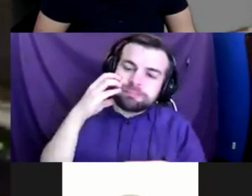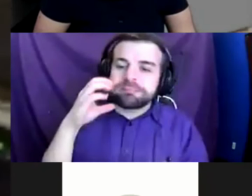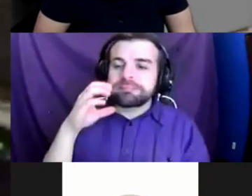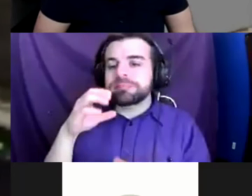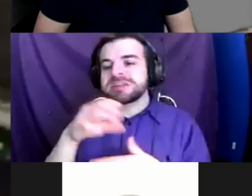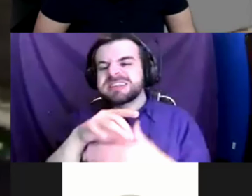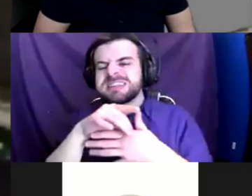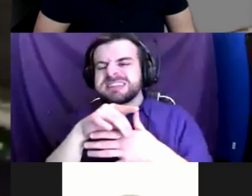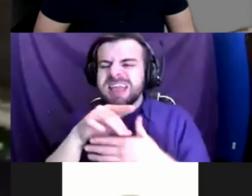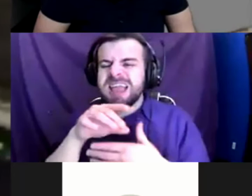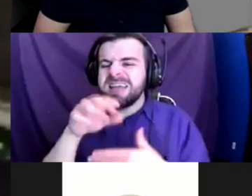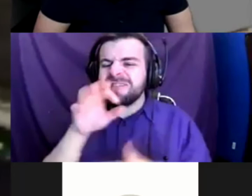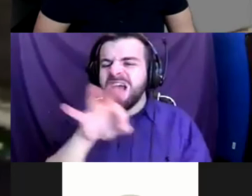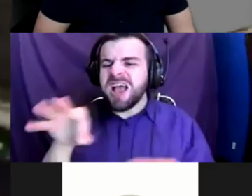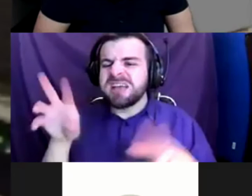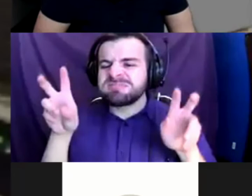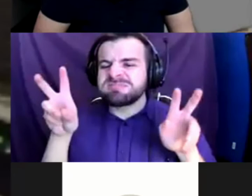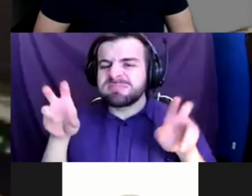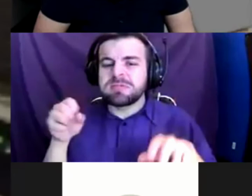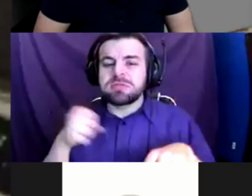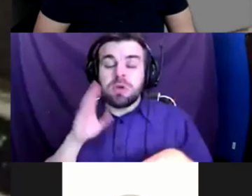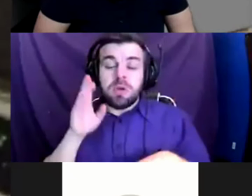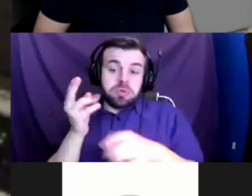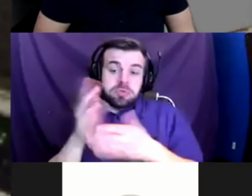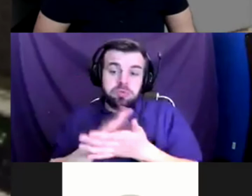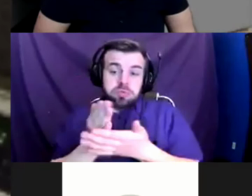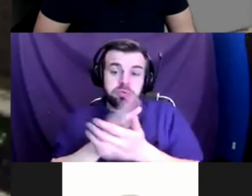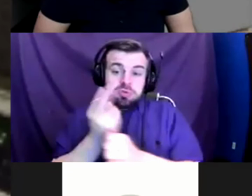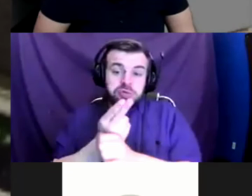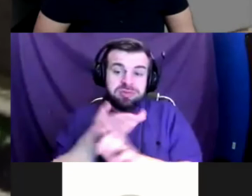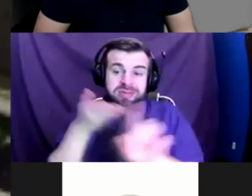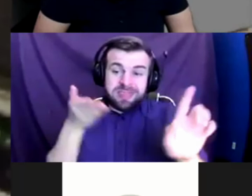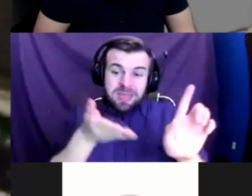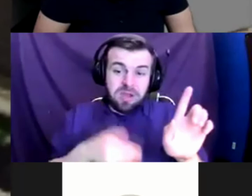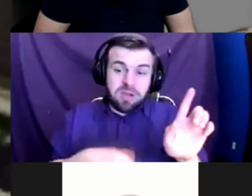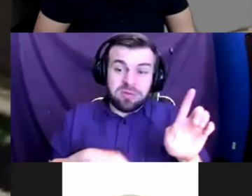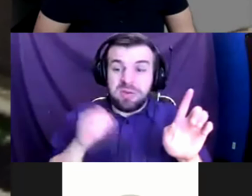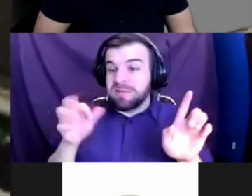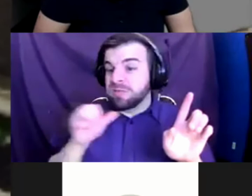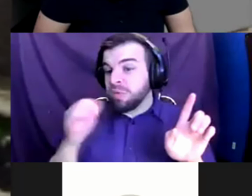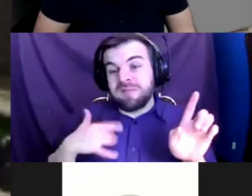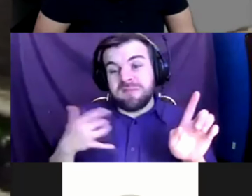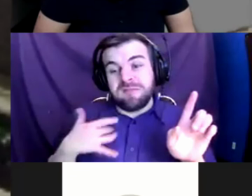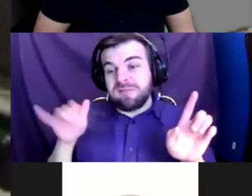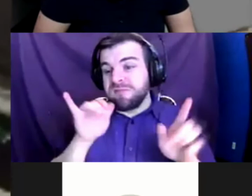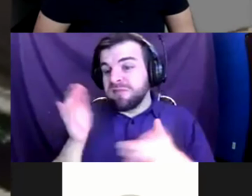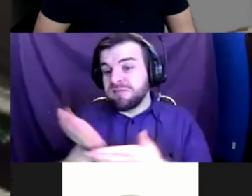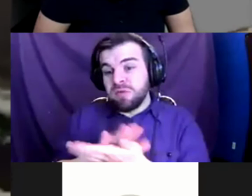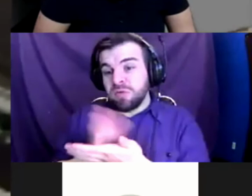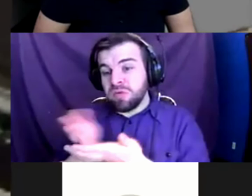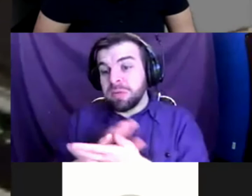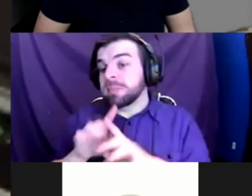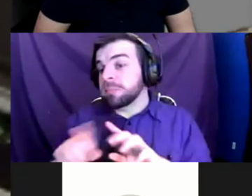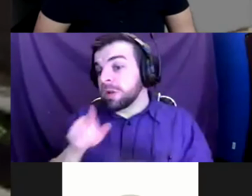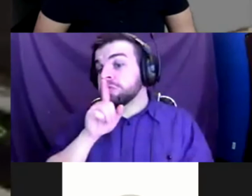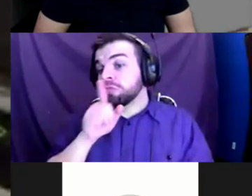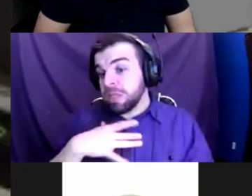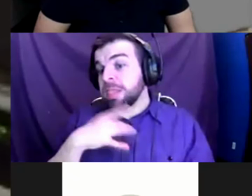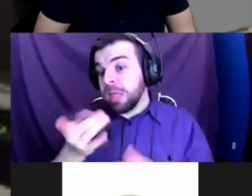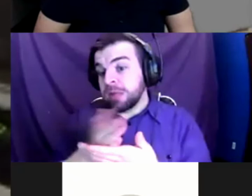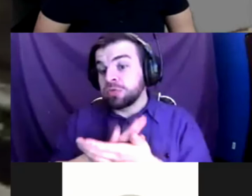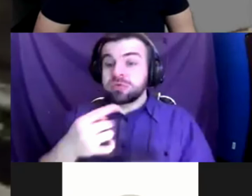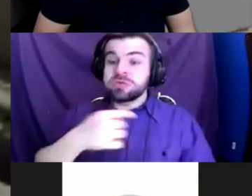nice quick meal when you don't want to cook. But I really like to cook Chinese food. Mm. So